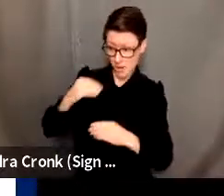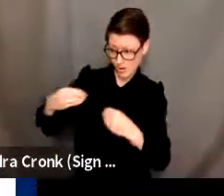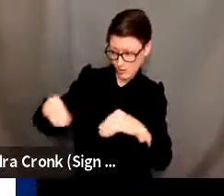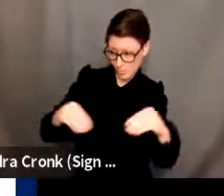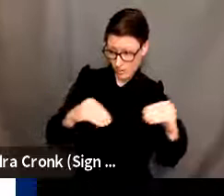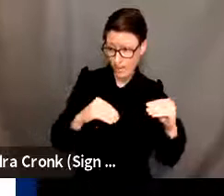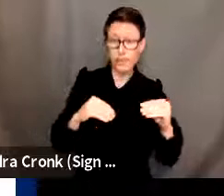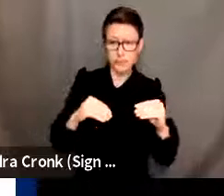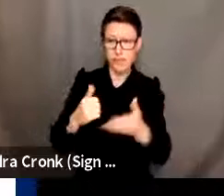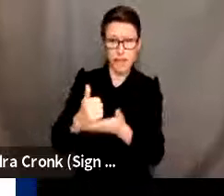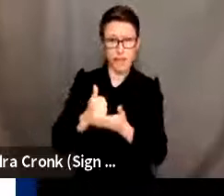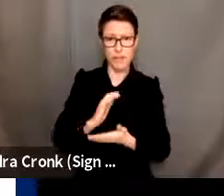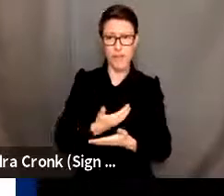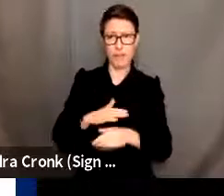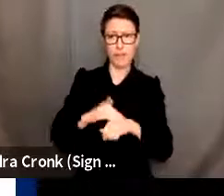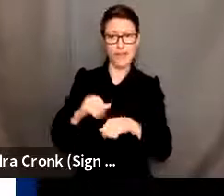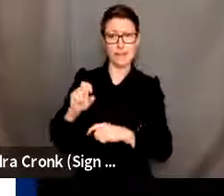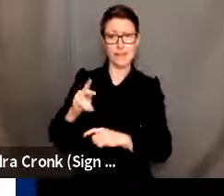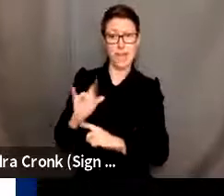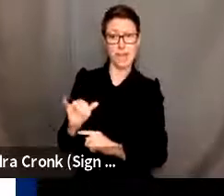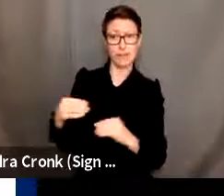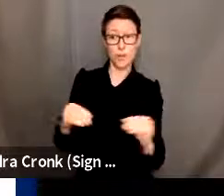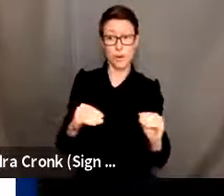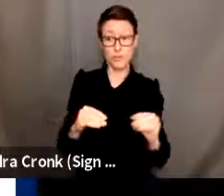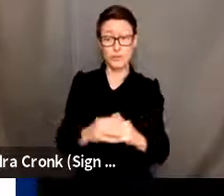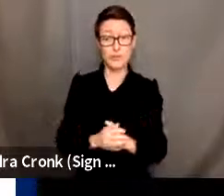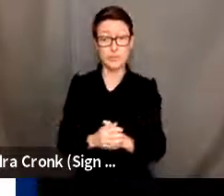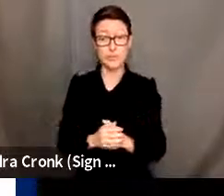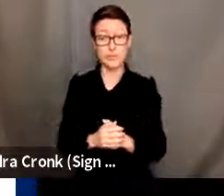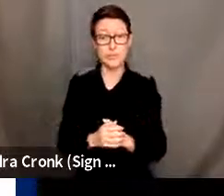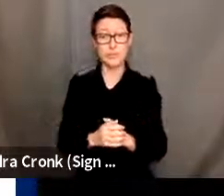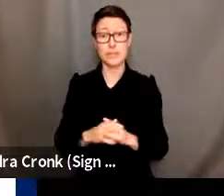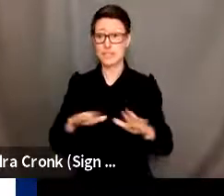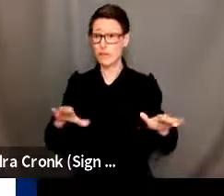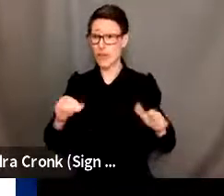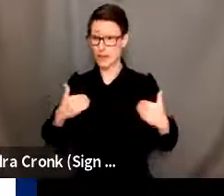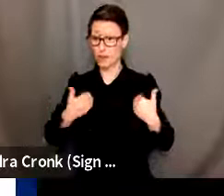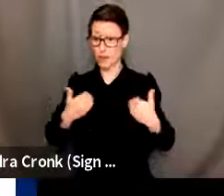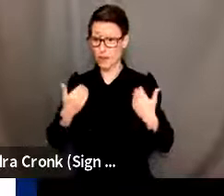children and youth programs are also being done virtually, and we need a lot of assistance with that.